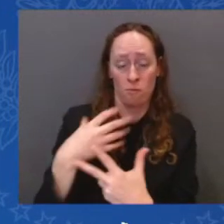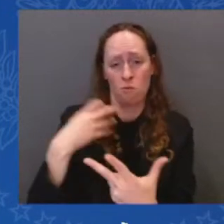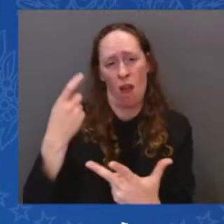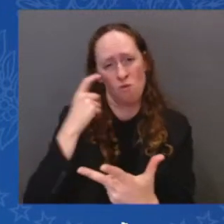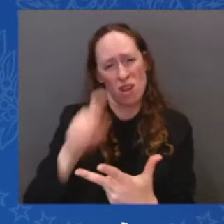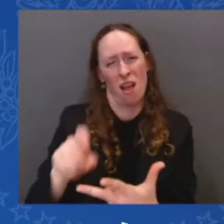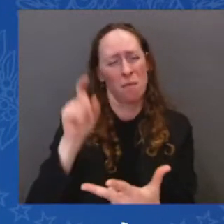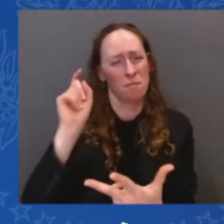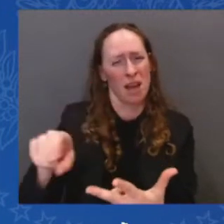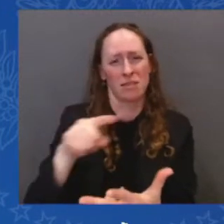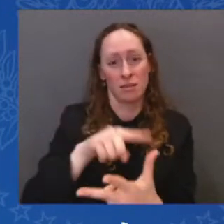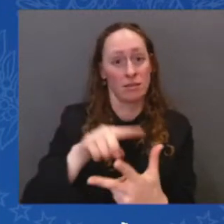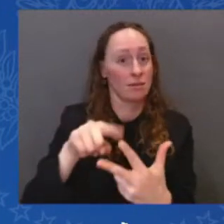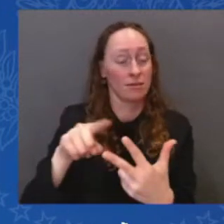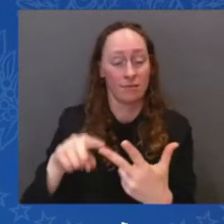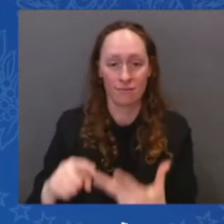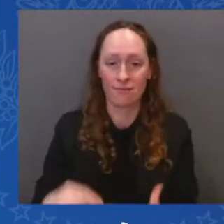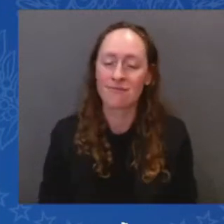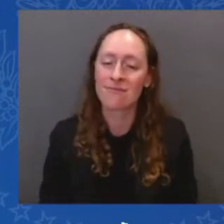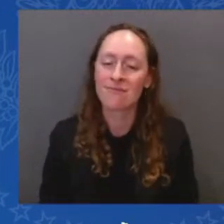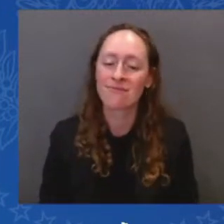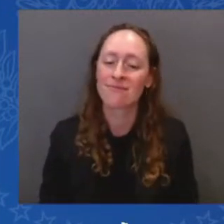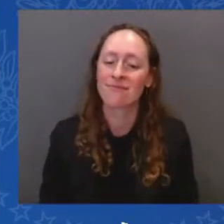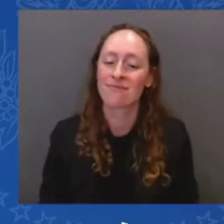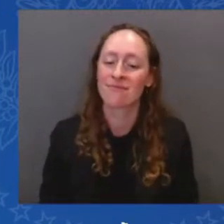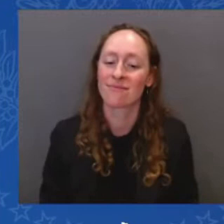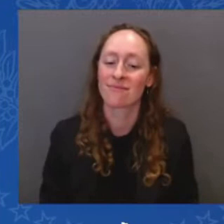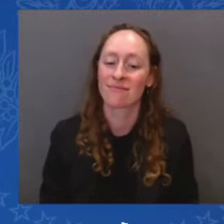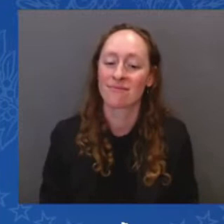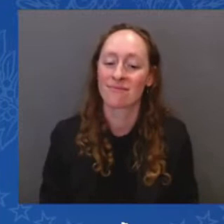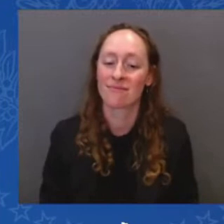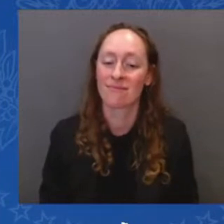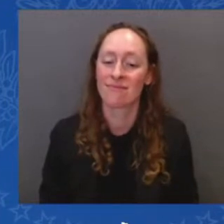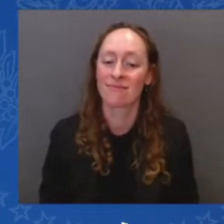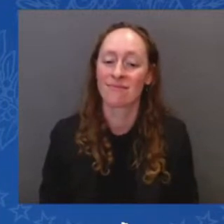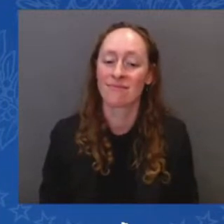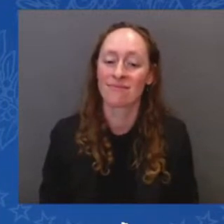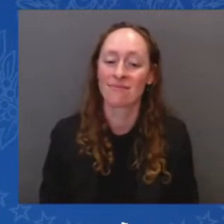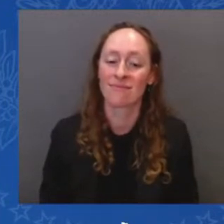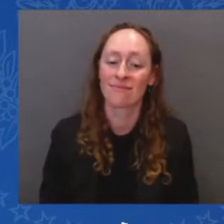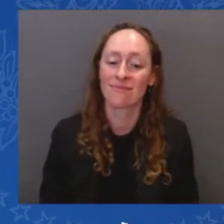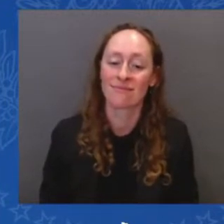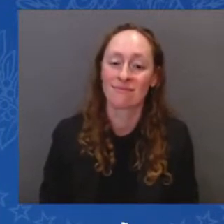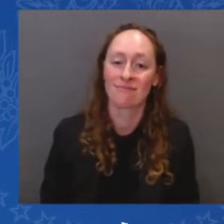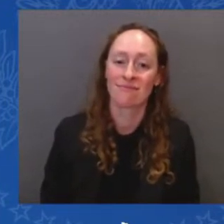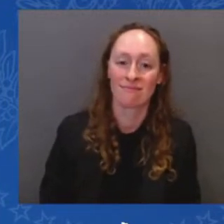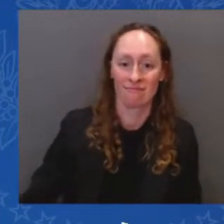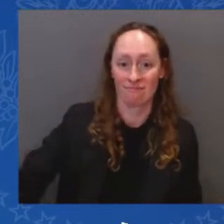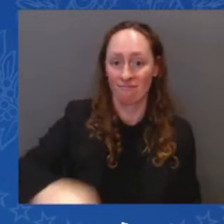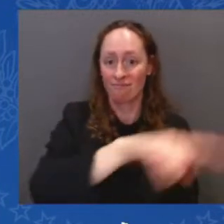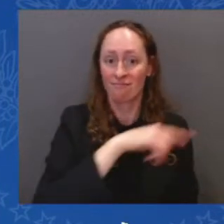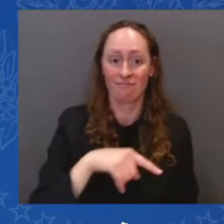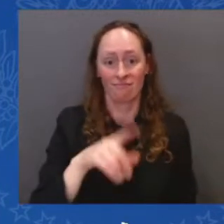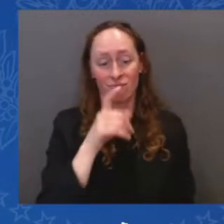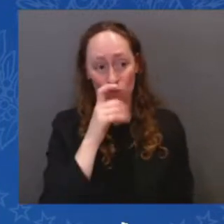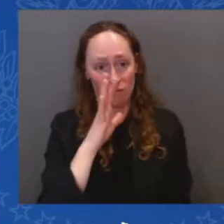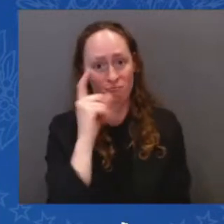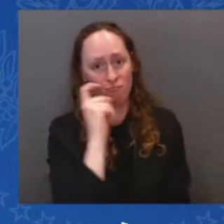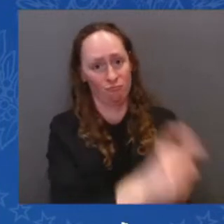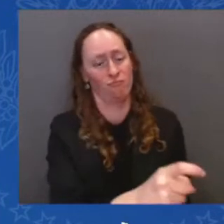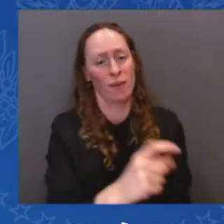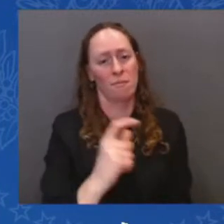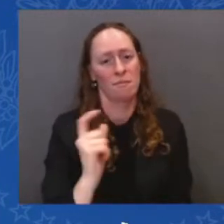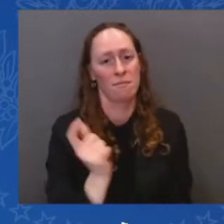We have here today several Medal of Honor recipients who serve with uncommon valor beyond the call of duty. They